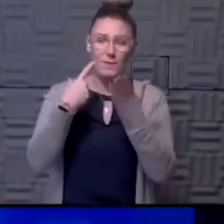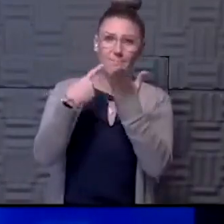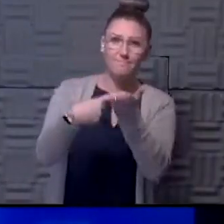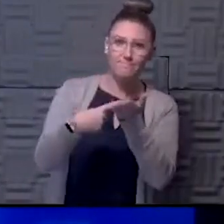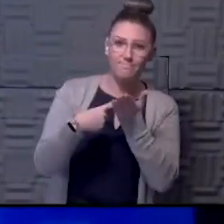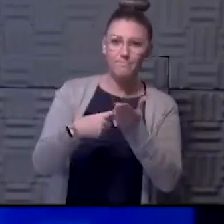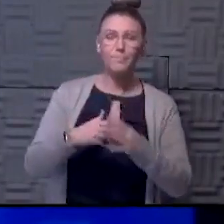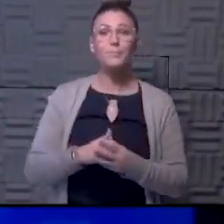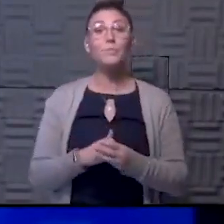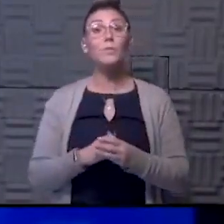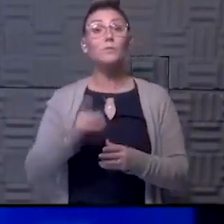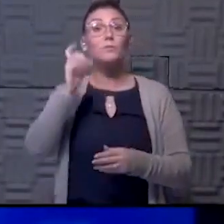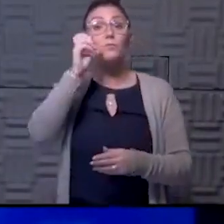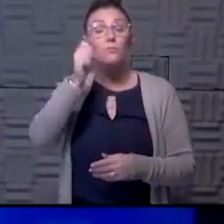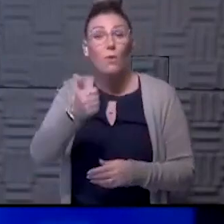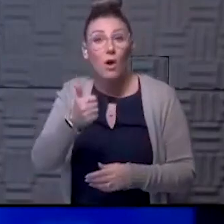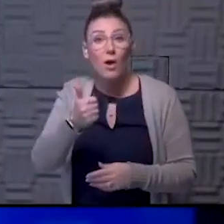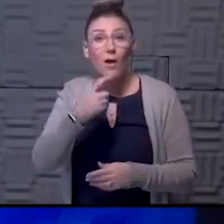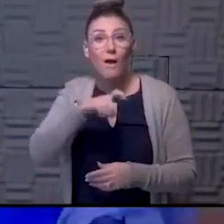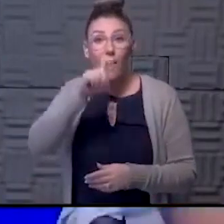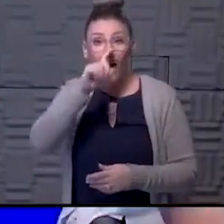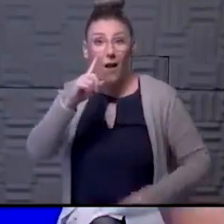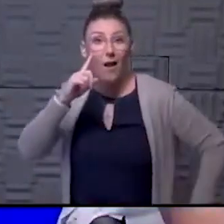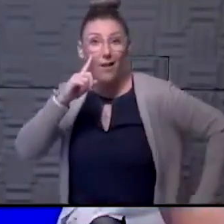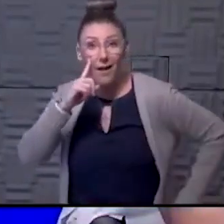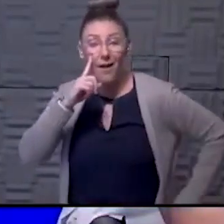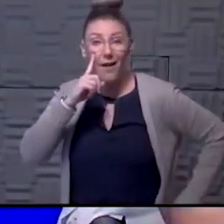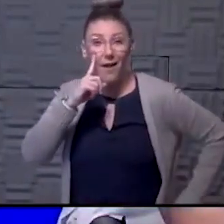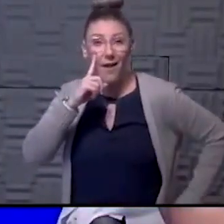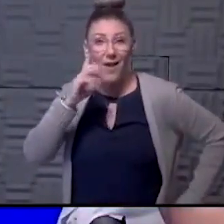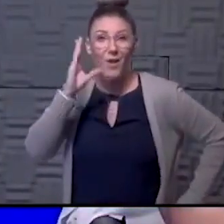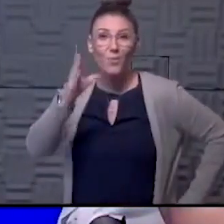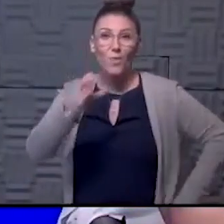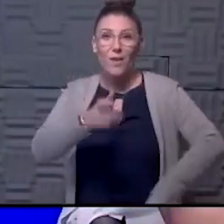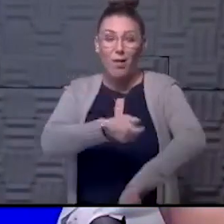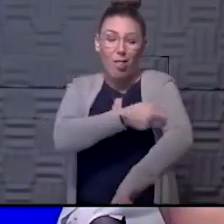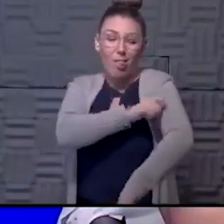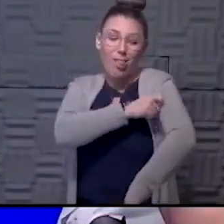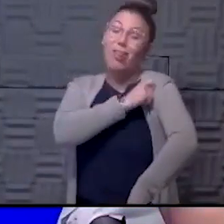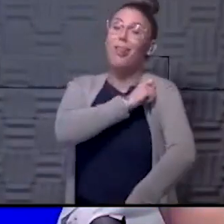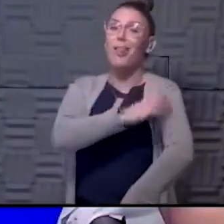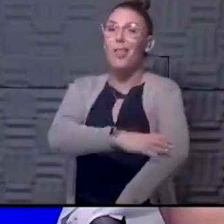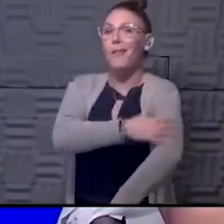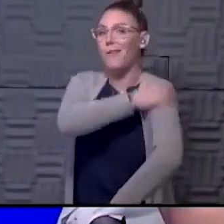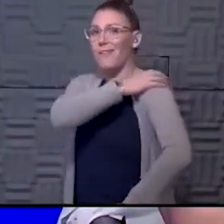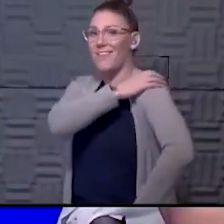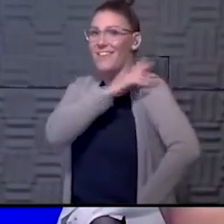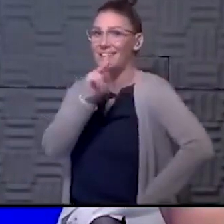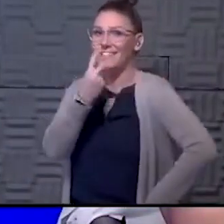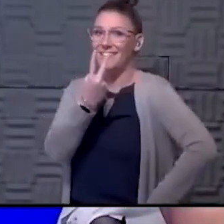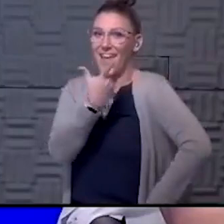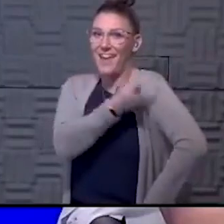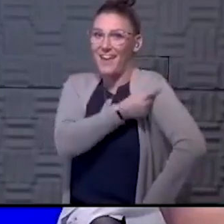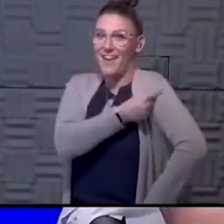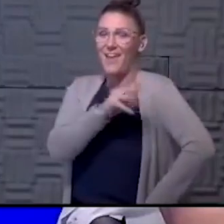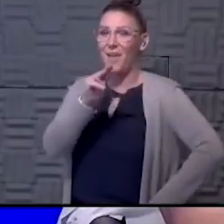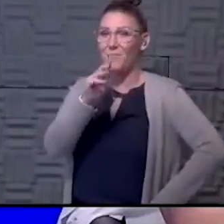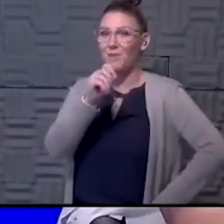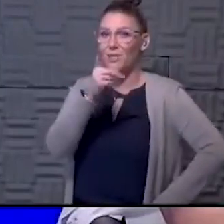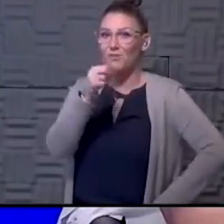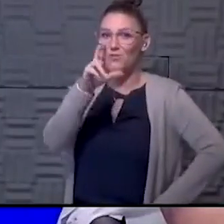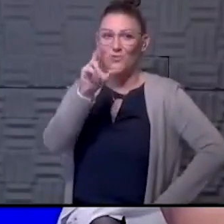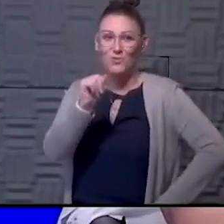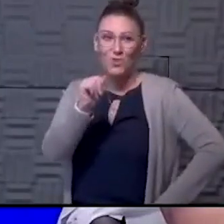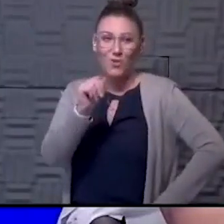bit about. So tomorrow, Hawkeye does roll up his sleeve again. He's going to get his 2nd dose of the Moderna